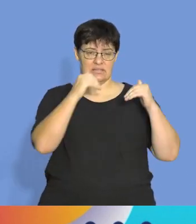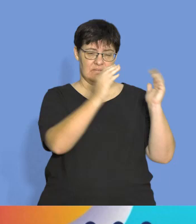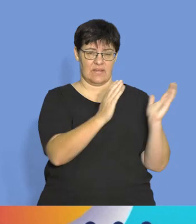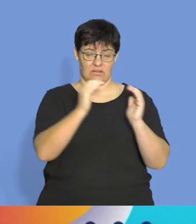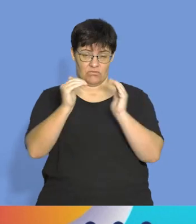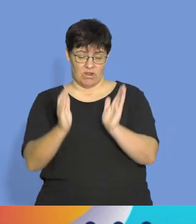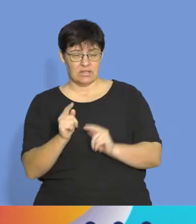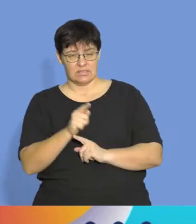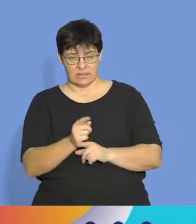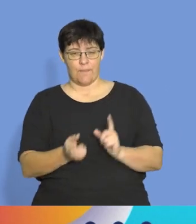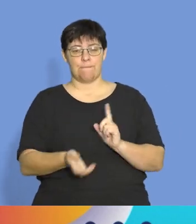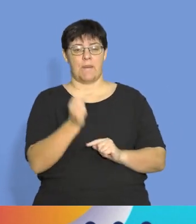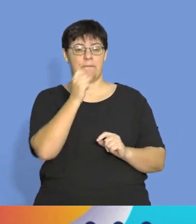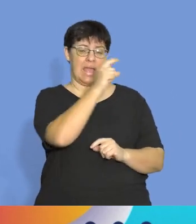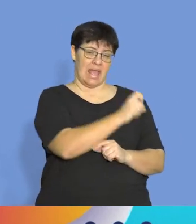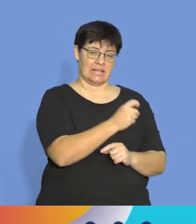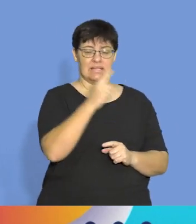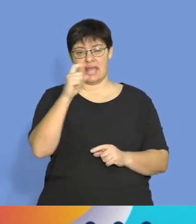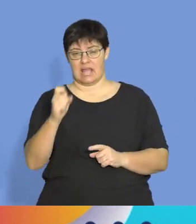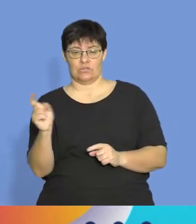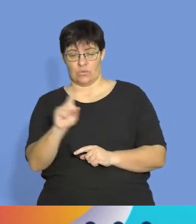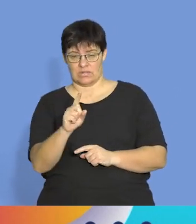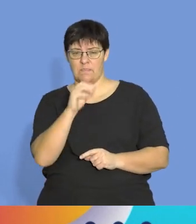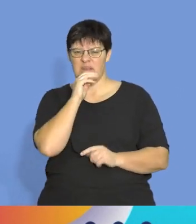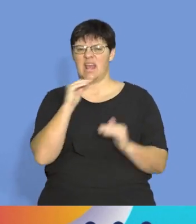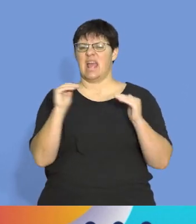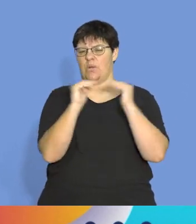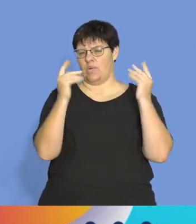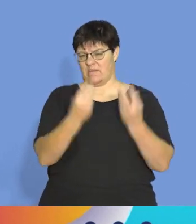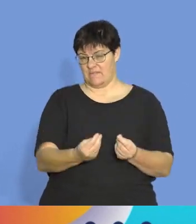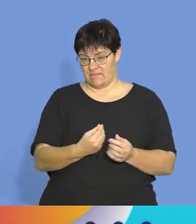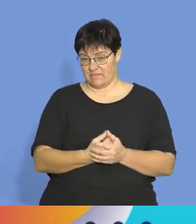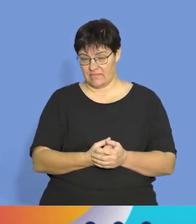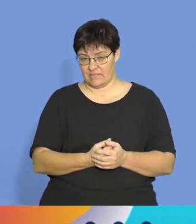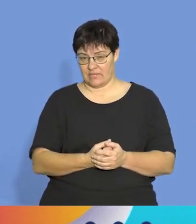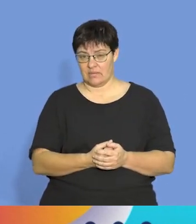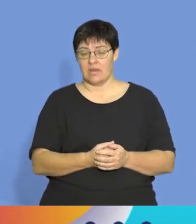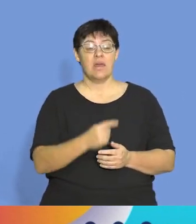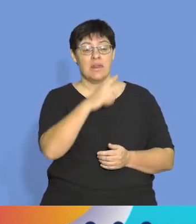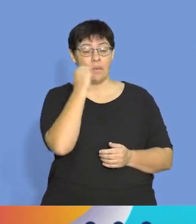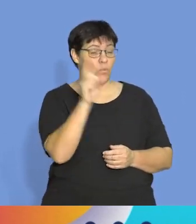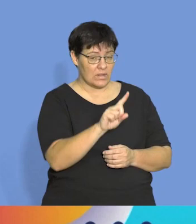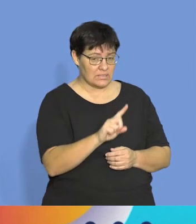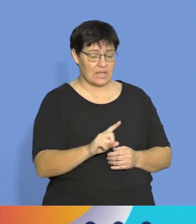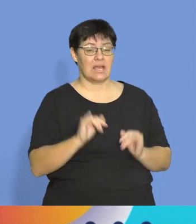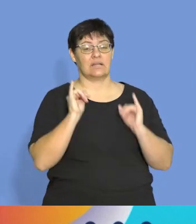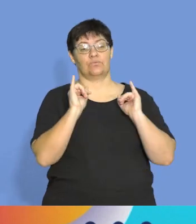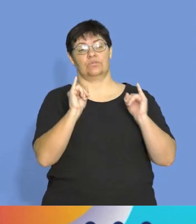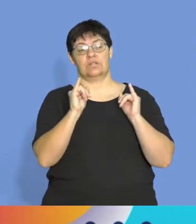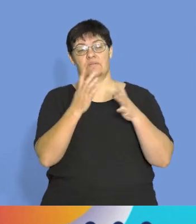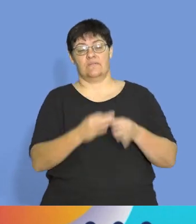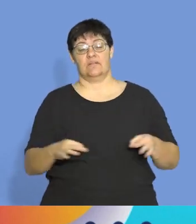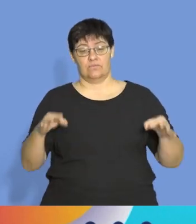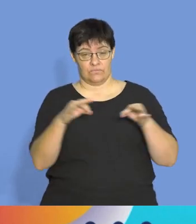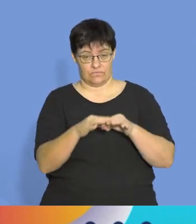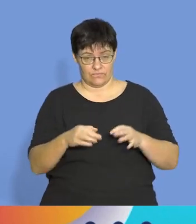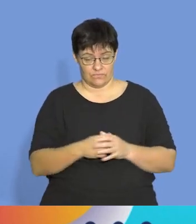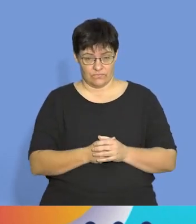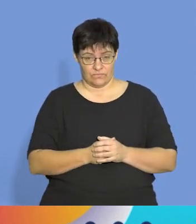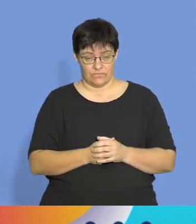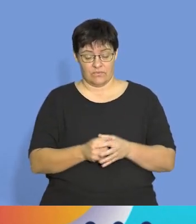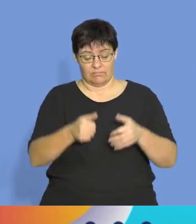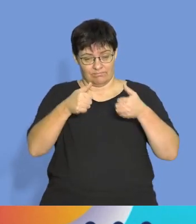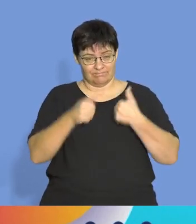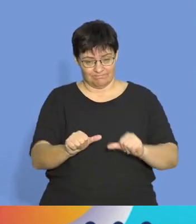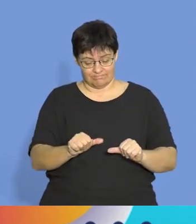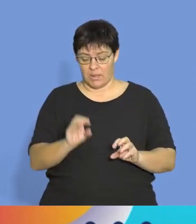for x, factorize, and get to the two x values as though it's an equal sign. What do we call those? The